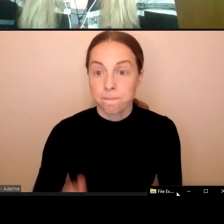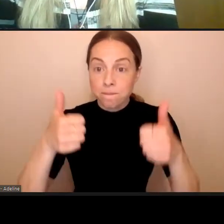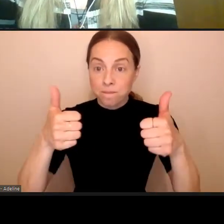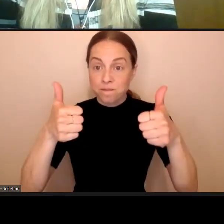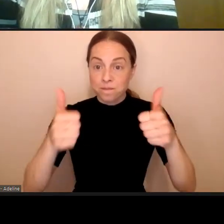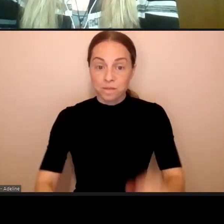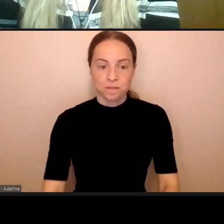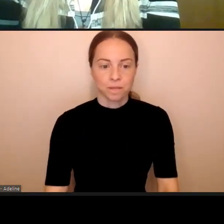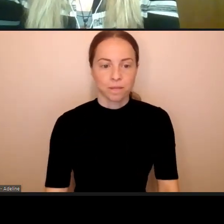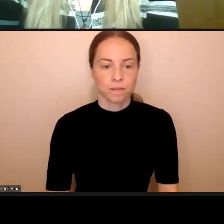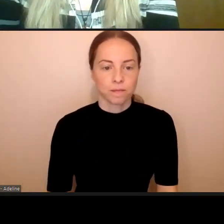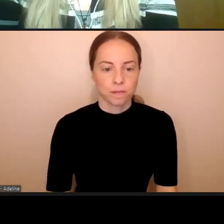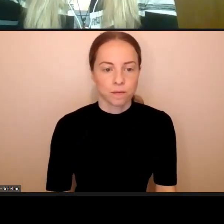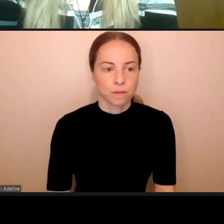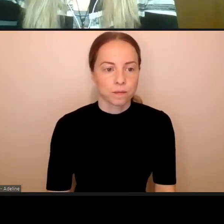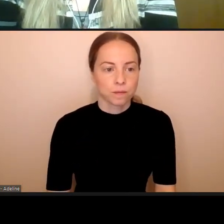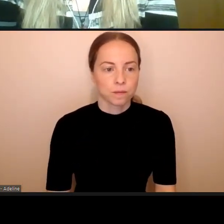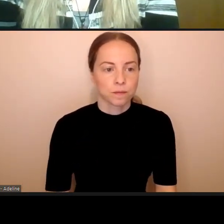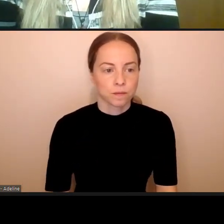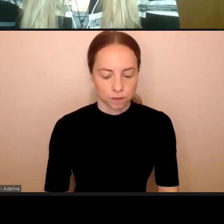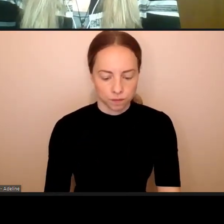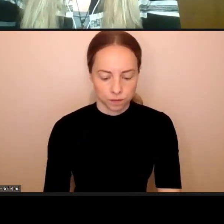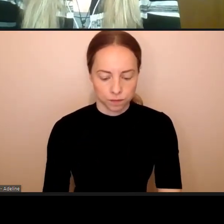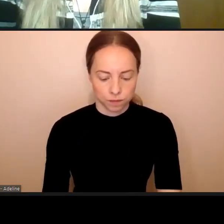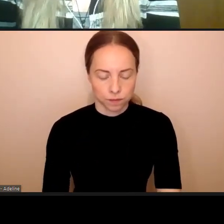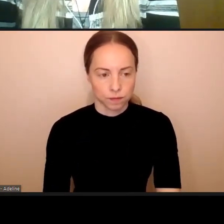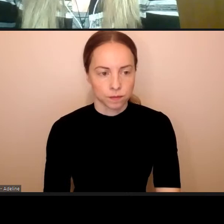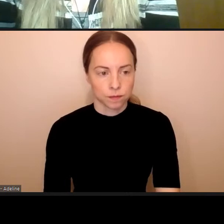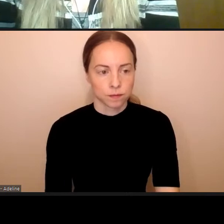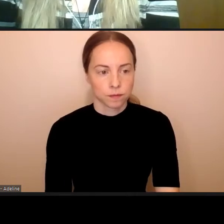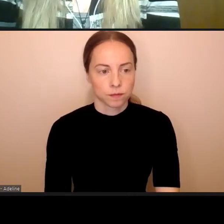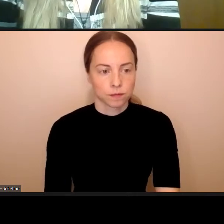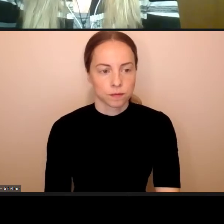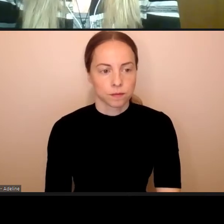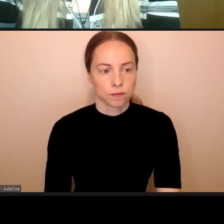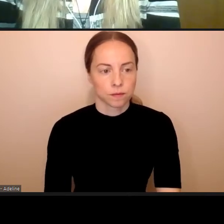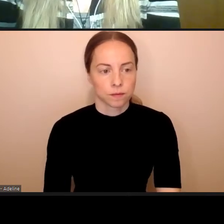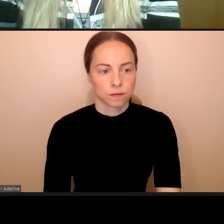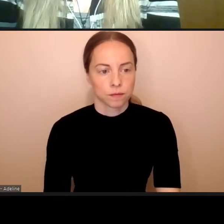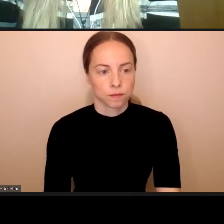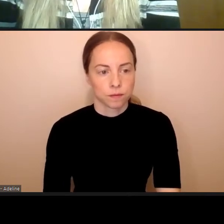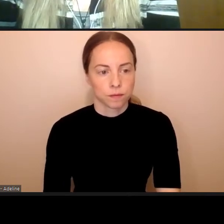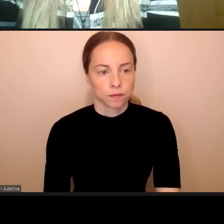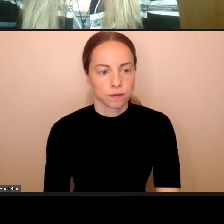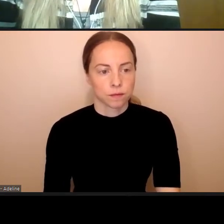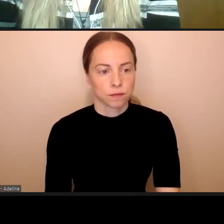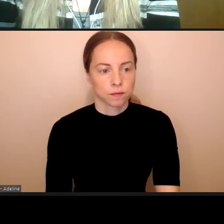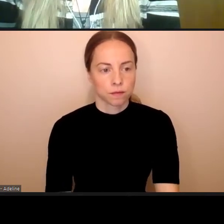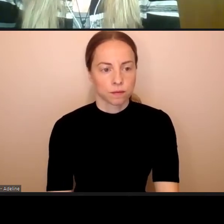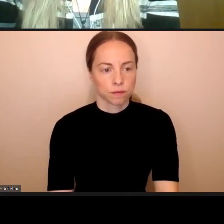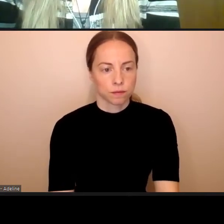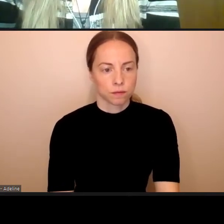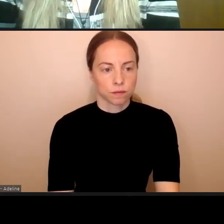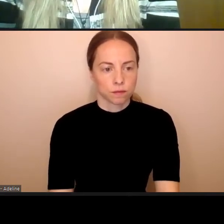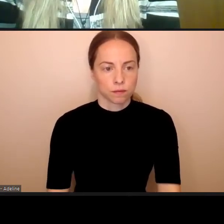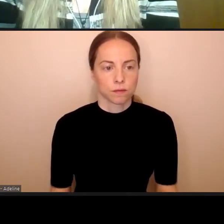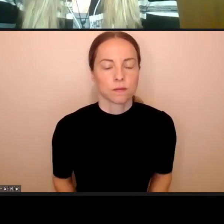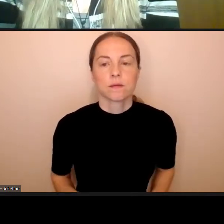Okay. Welcome everyone to the Rehabilitation Studies speaker series at St. Cloud State University.